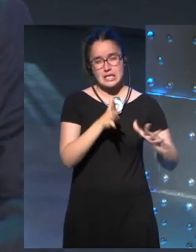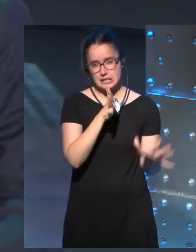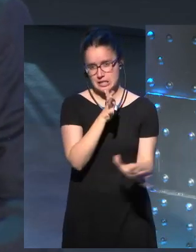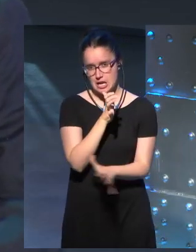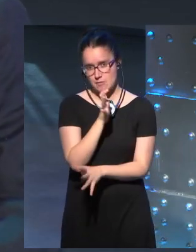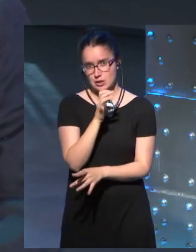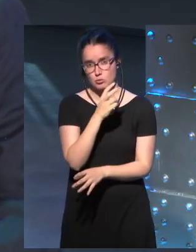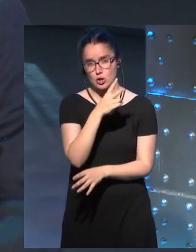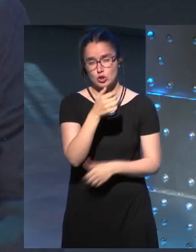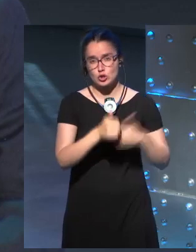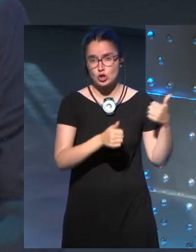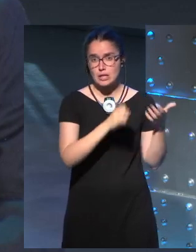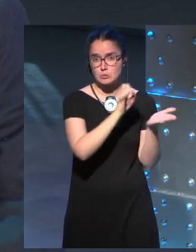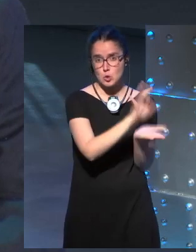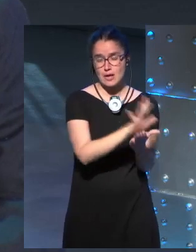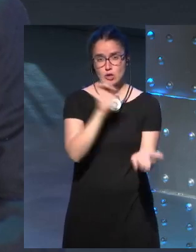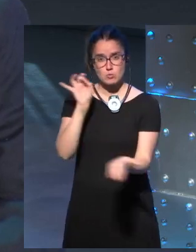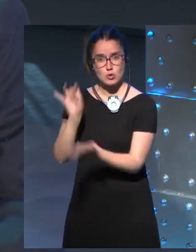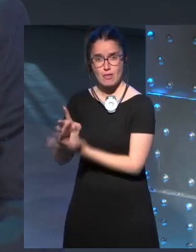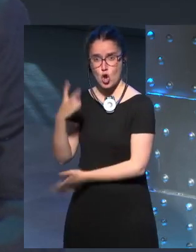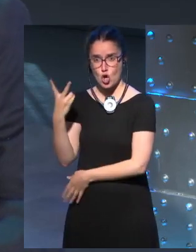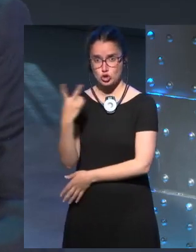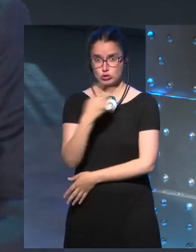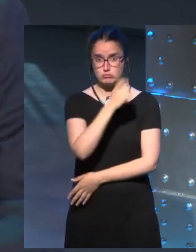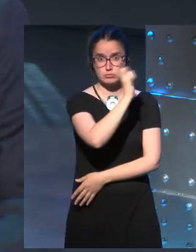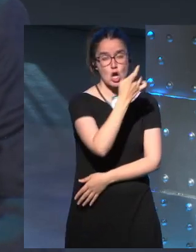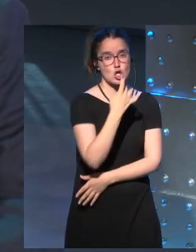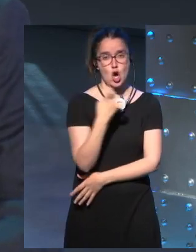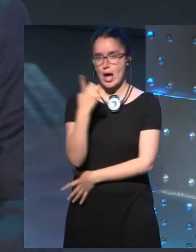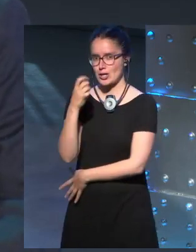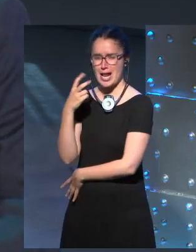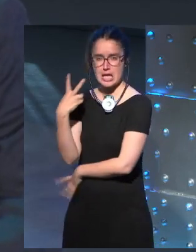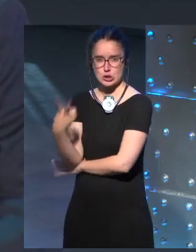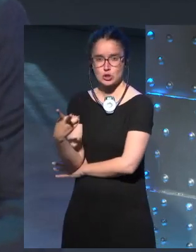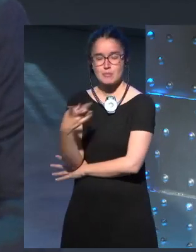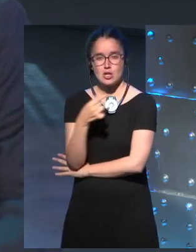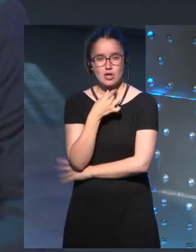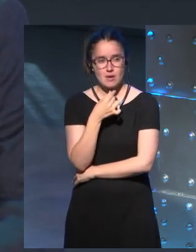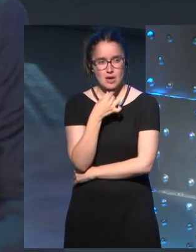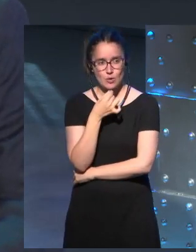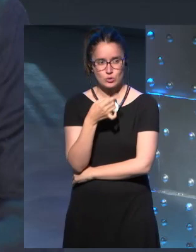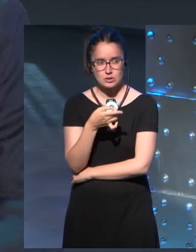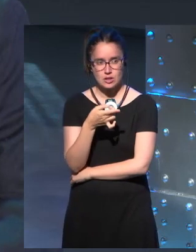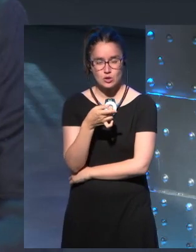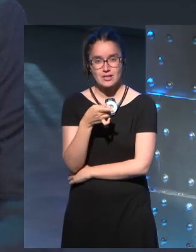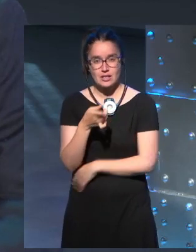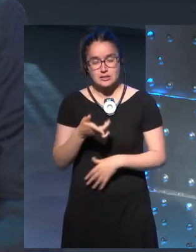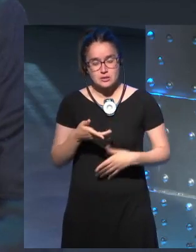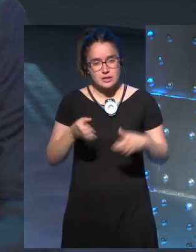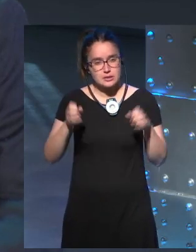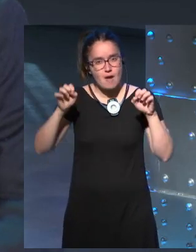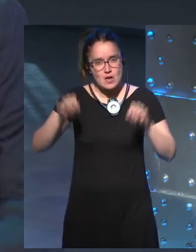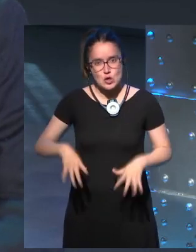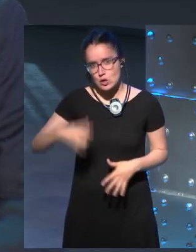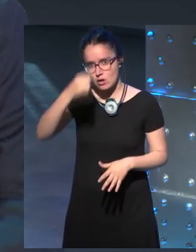they were terrible finals because he was sent off in both finals. And what I've